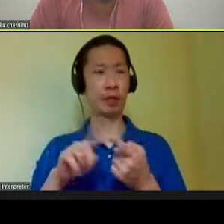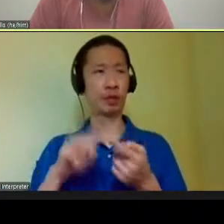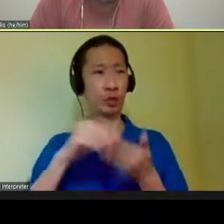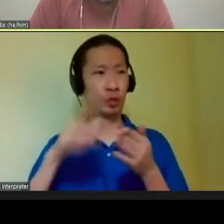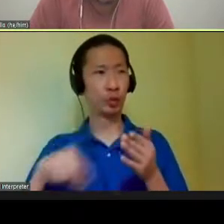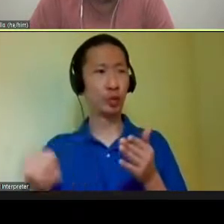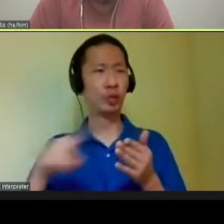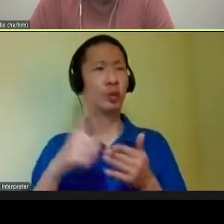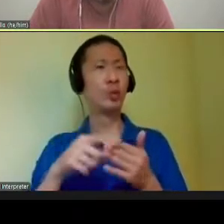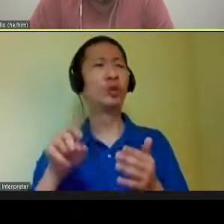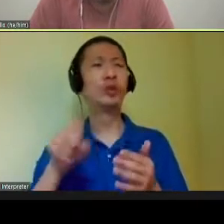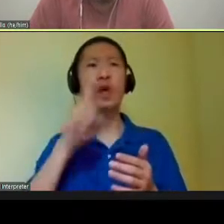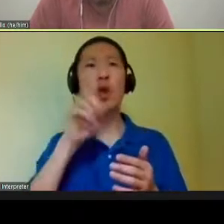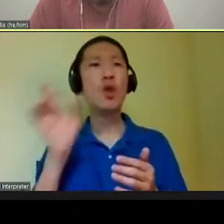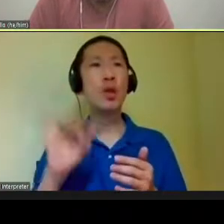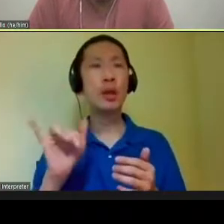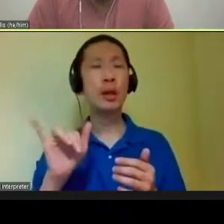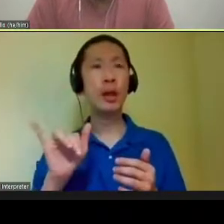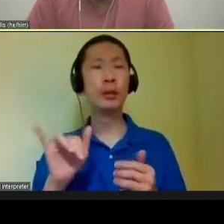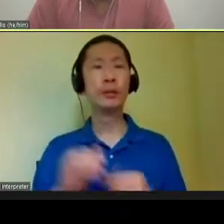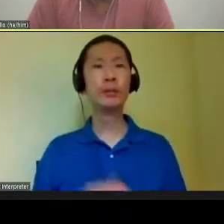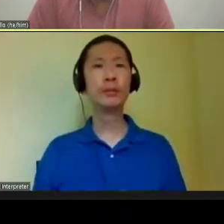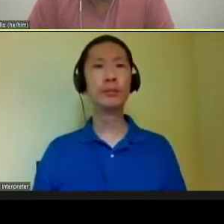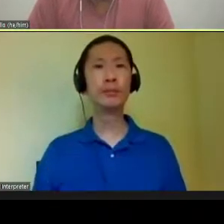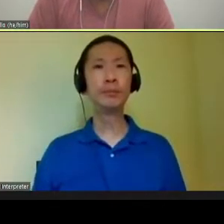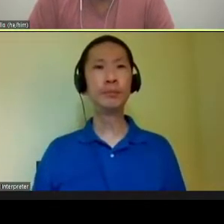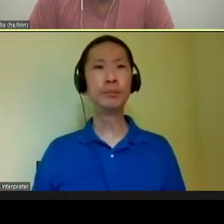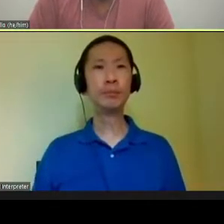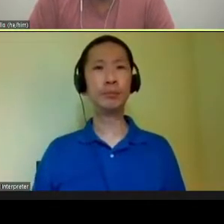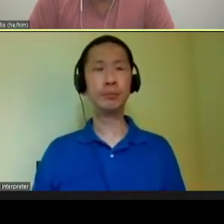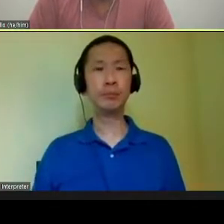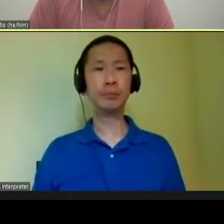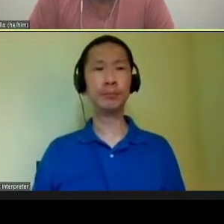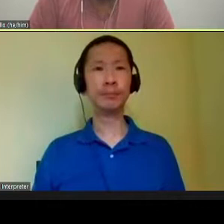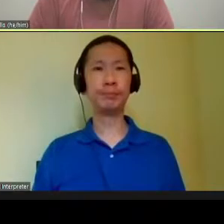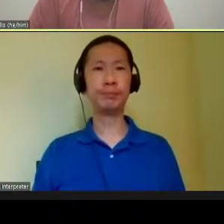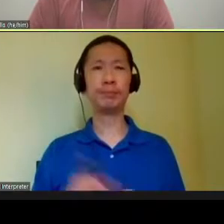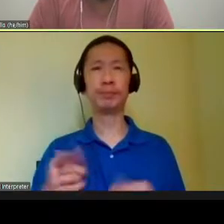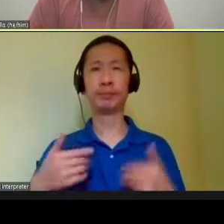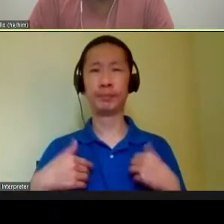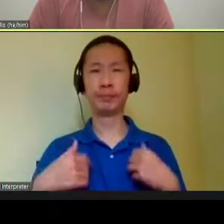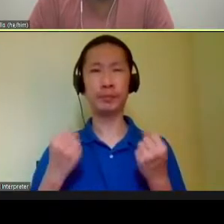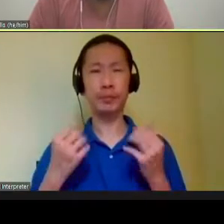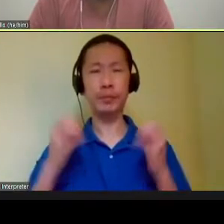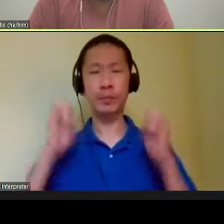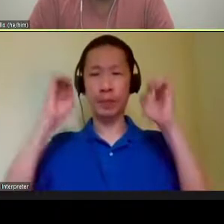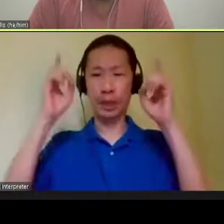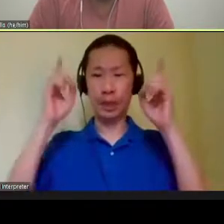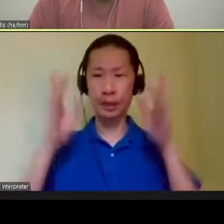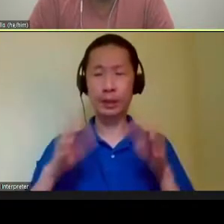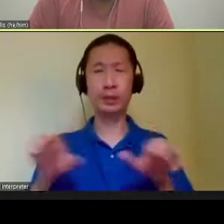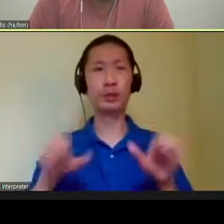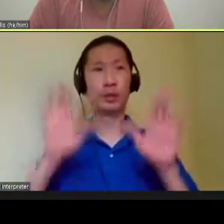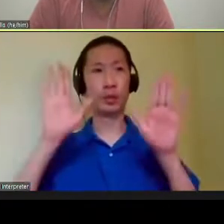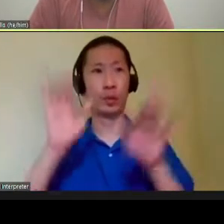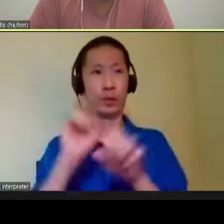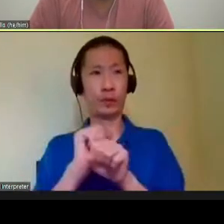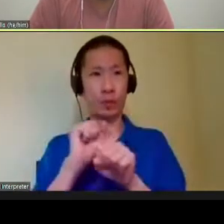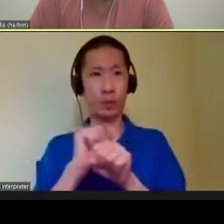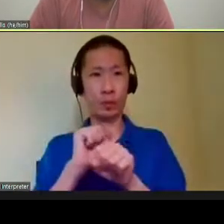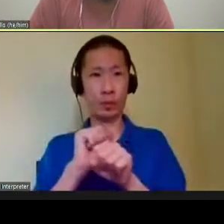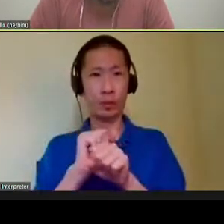should look like, because, you know, there's so many educators are doing wonderful work in terms